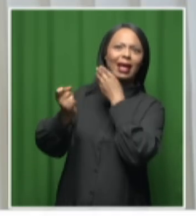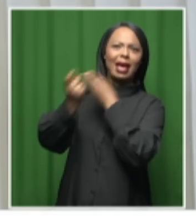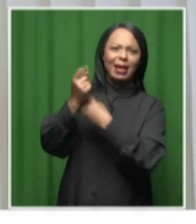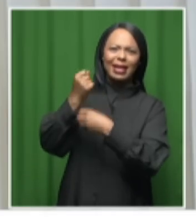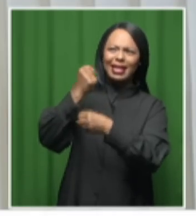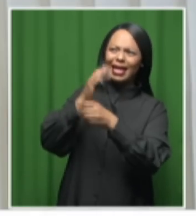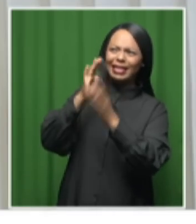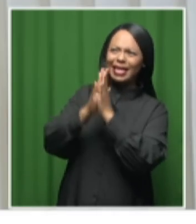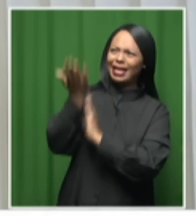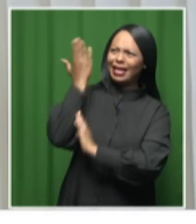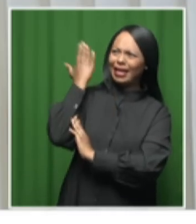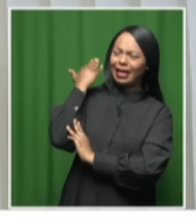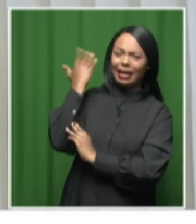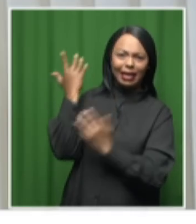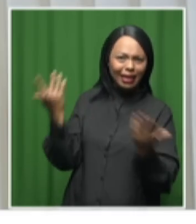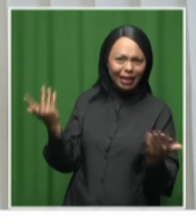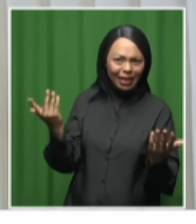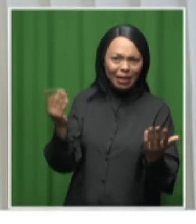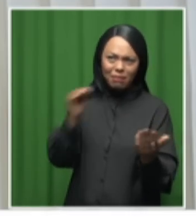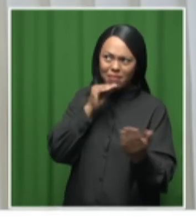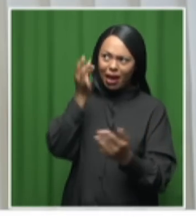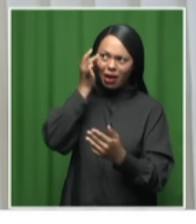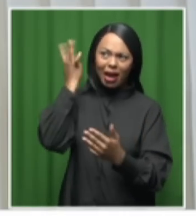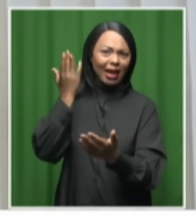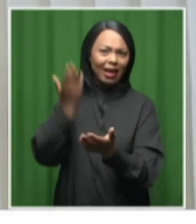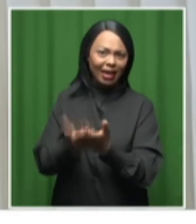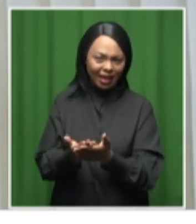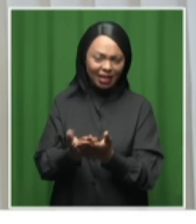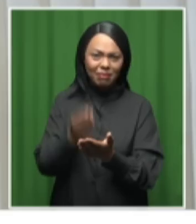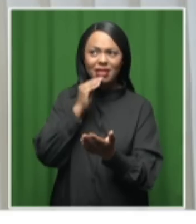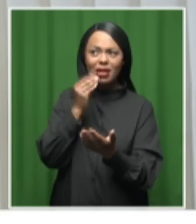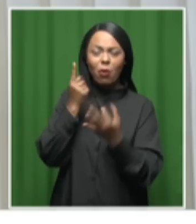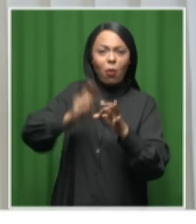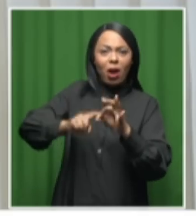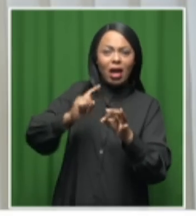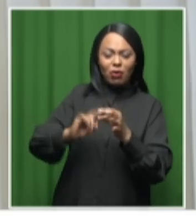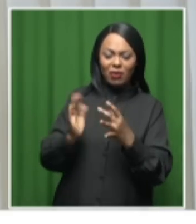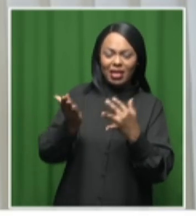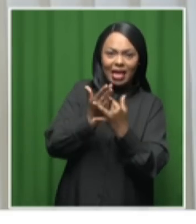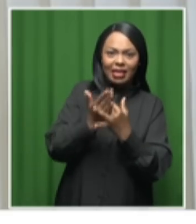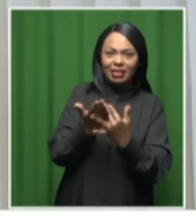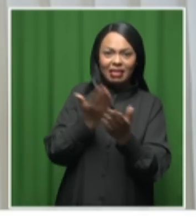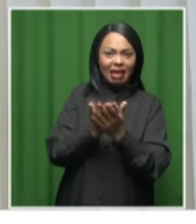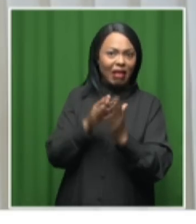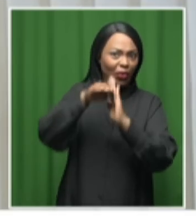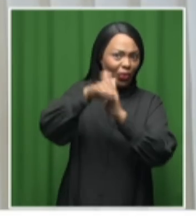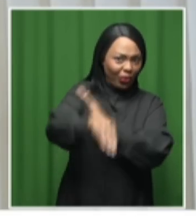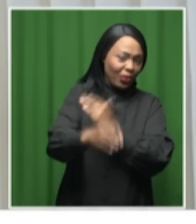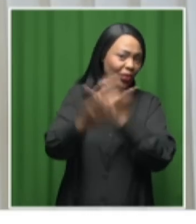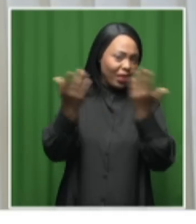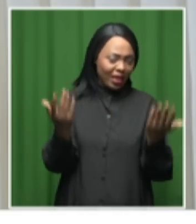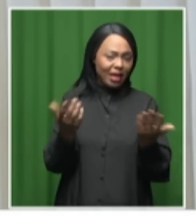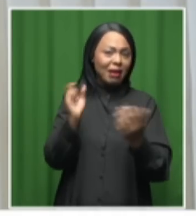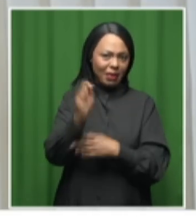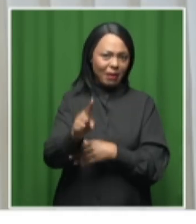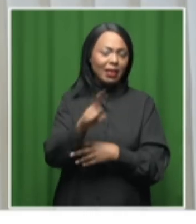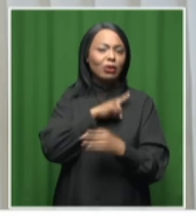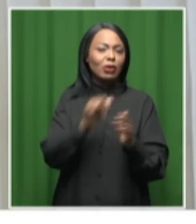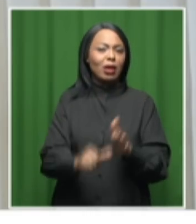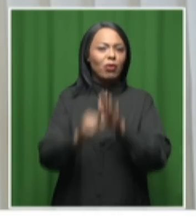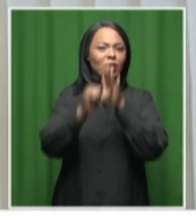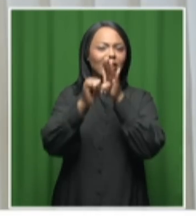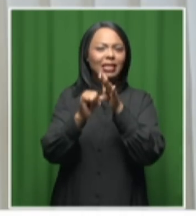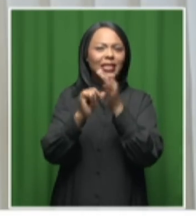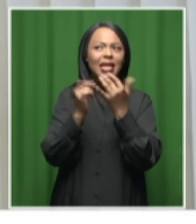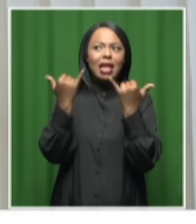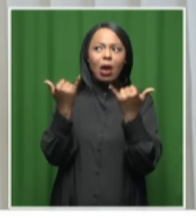years ago, then the quality and the existence or the strong ability of the case is going to dwindle. So, which is why it's important of why matters